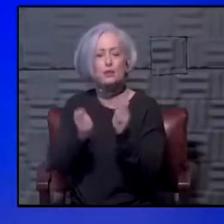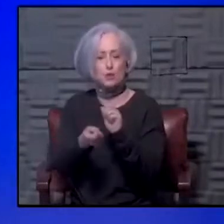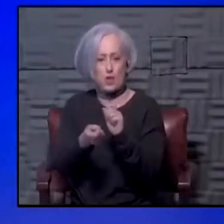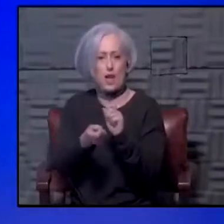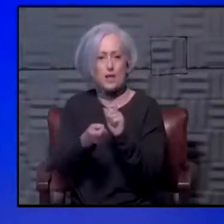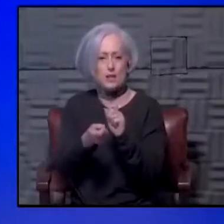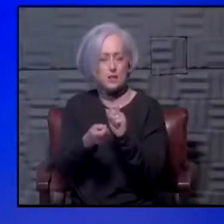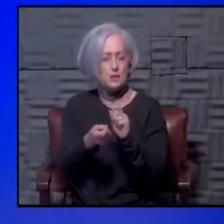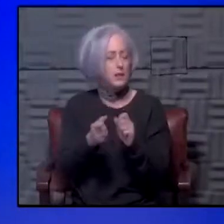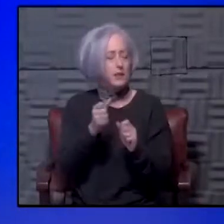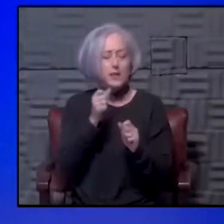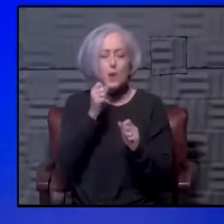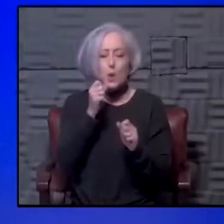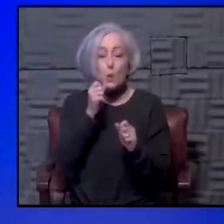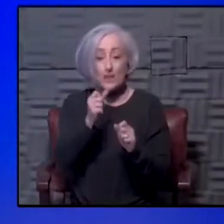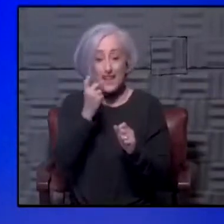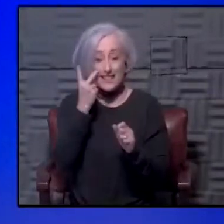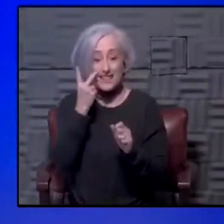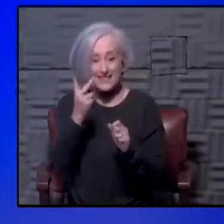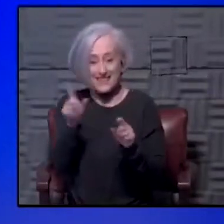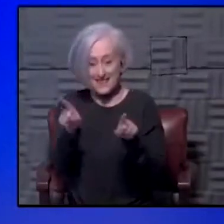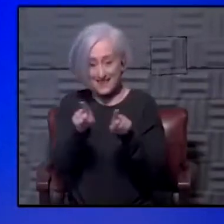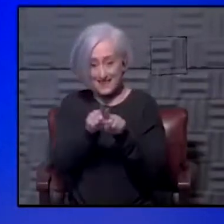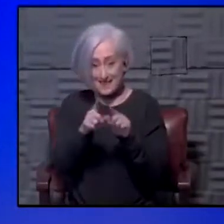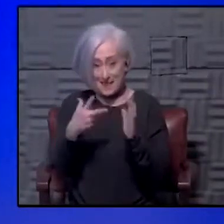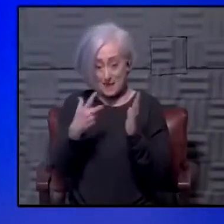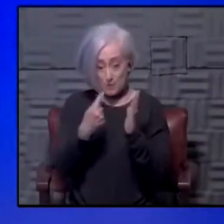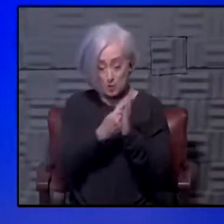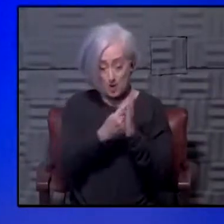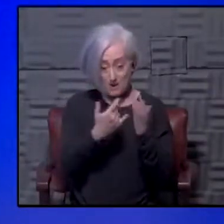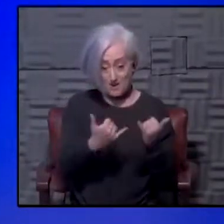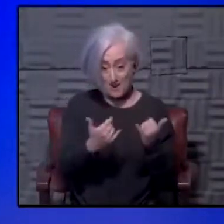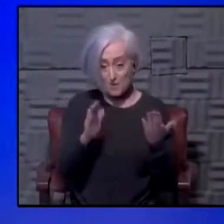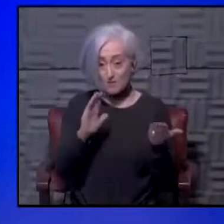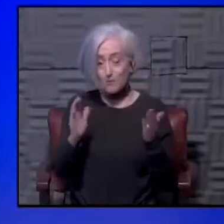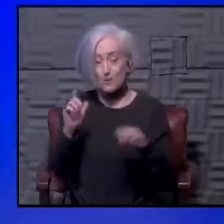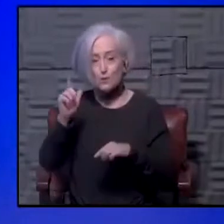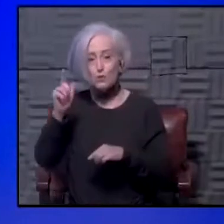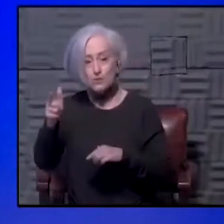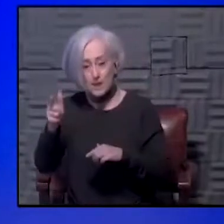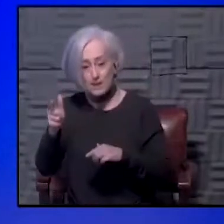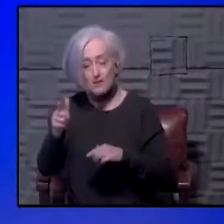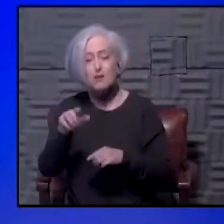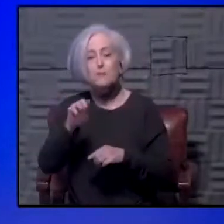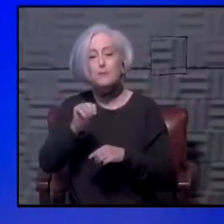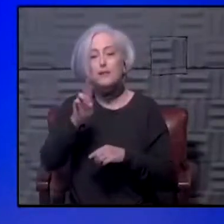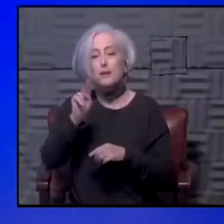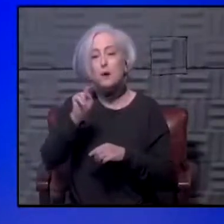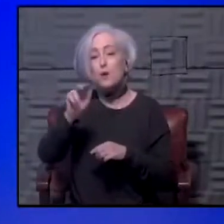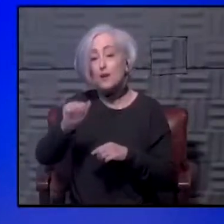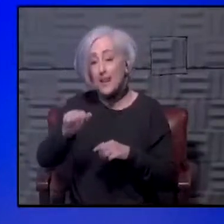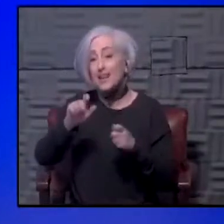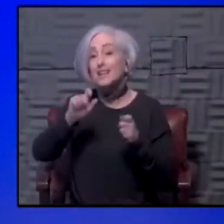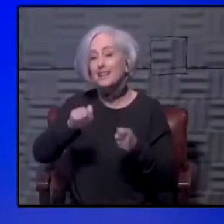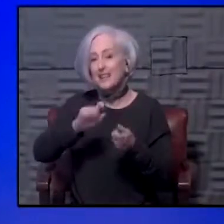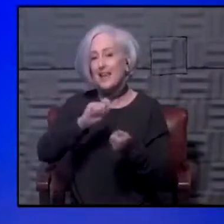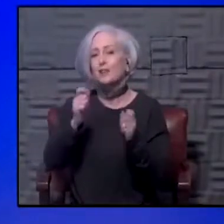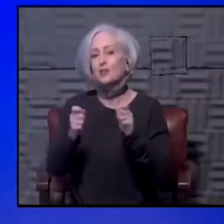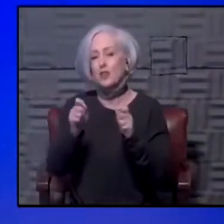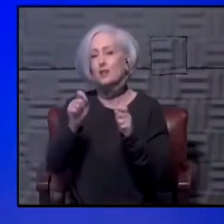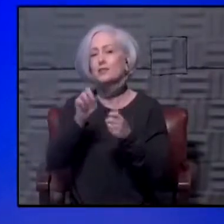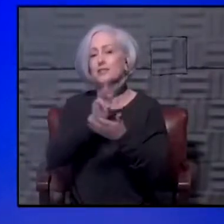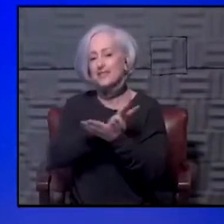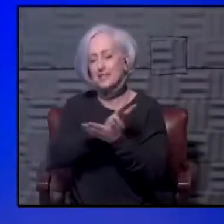one as we are seeing now, but we know that certainly with the mRNA vaccines, they can change those in about 6 weeks. It's just a matter of ramping